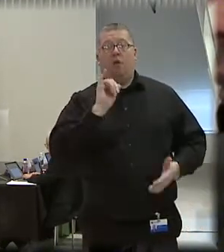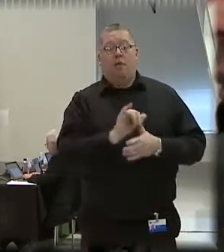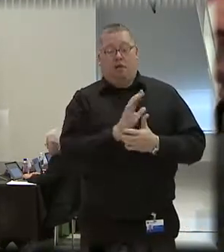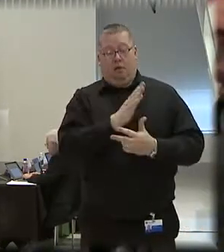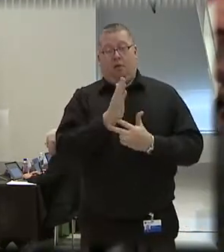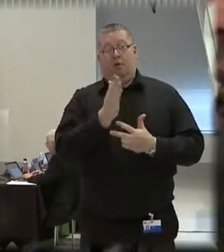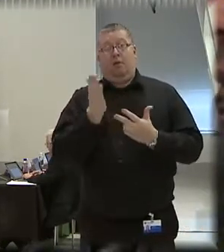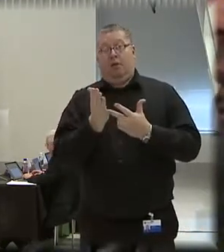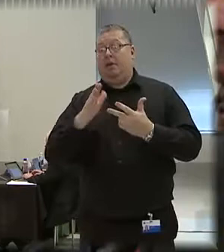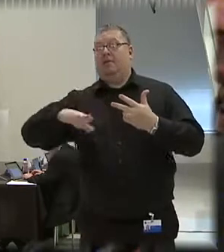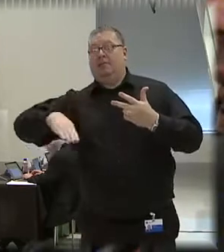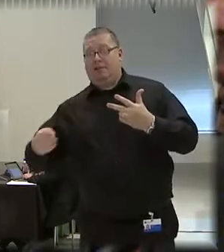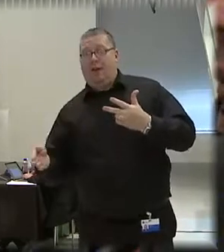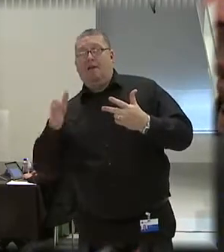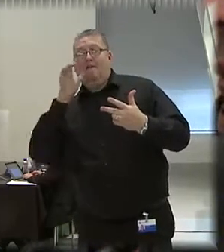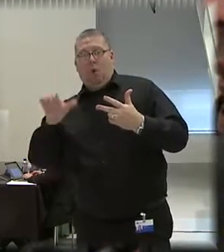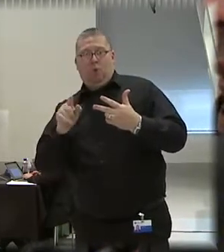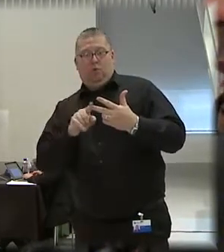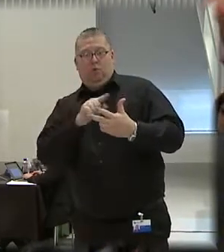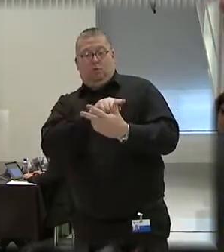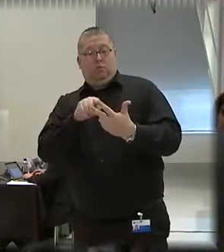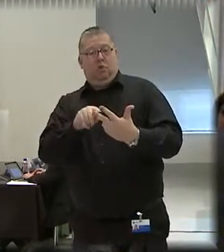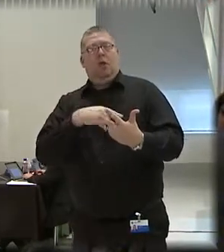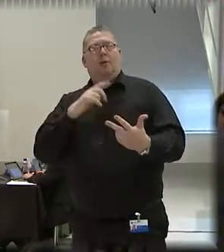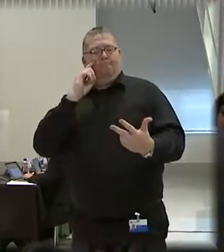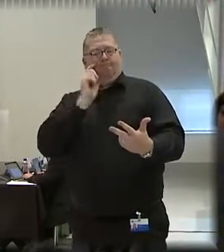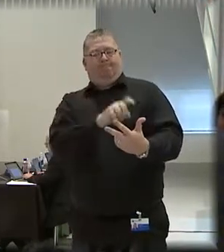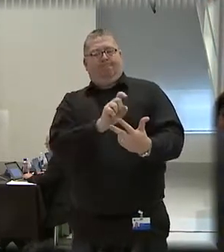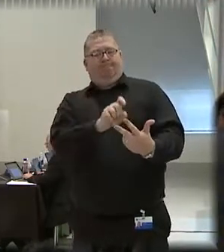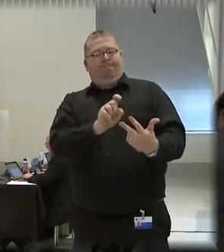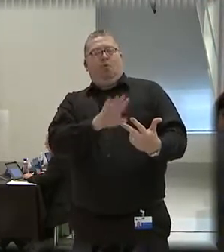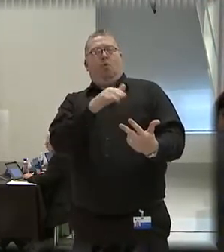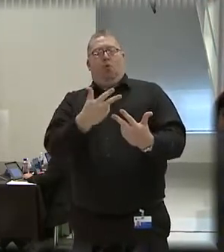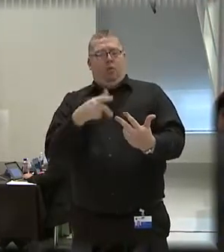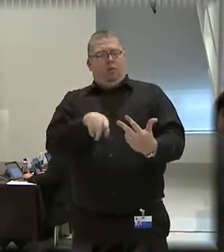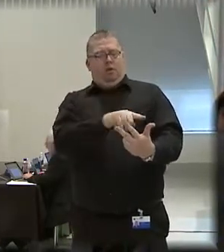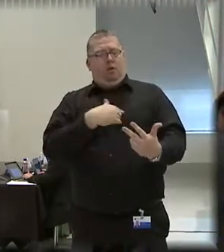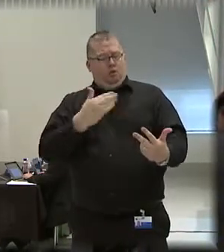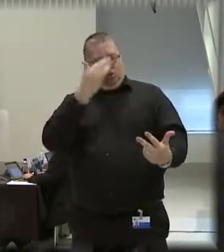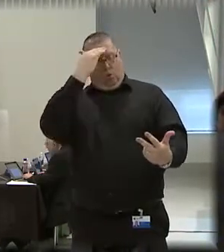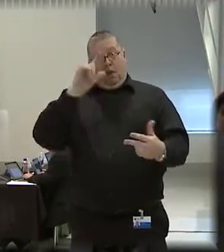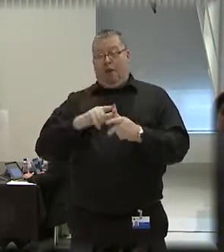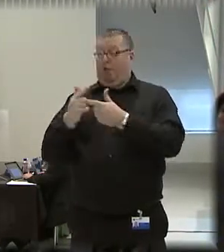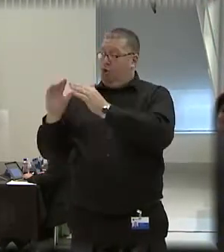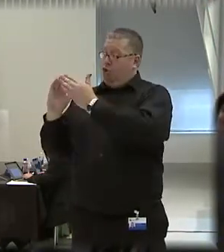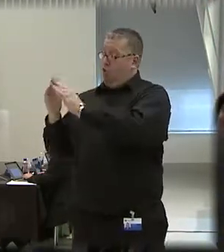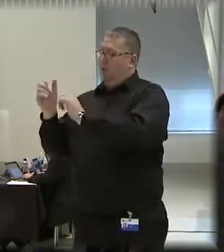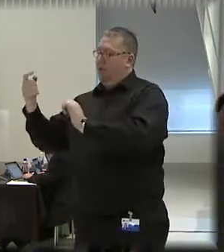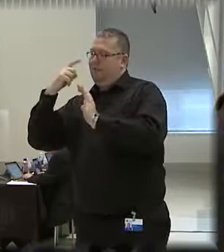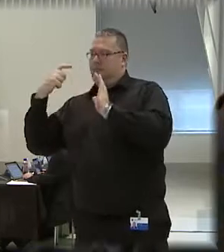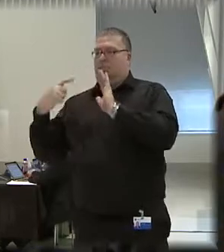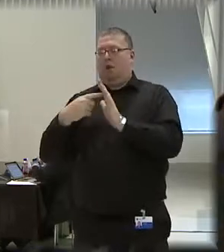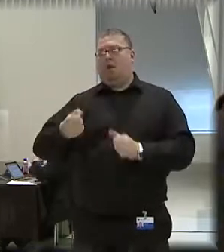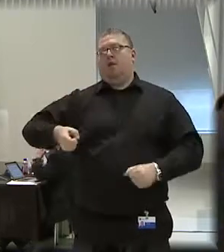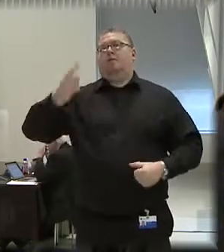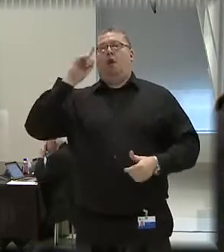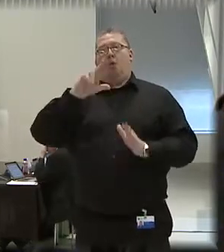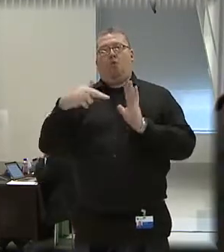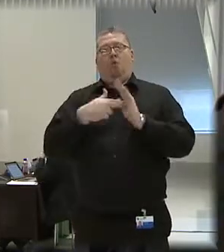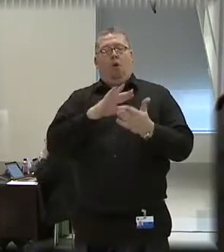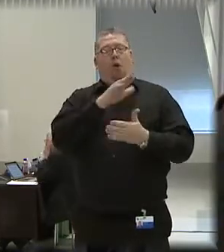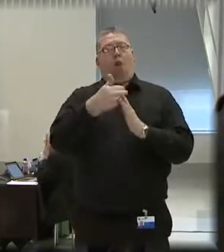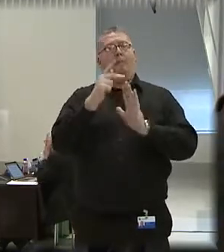force, provides officers a quick reference. It also allows the community to better understand where